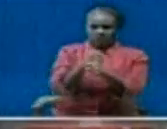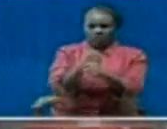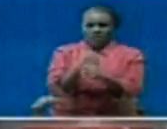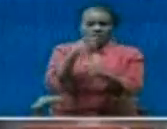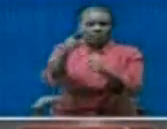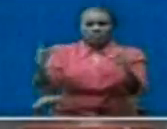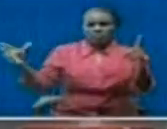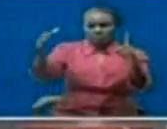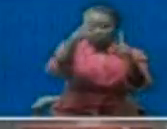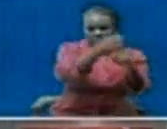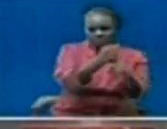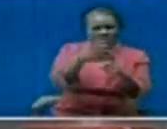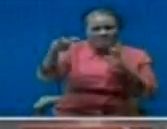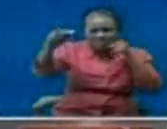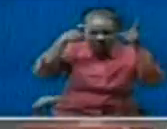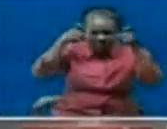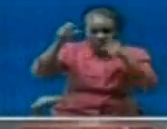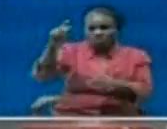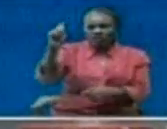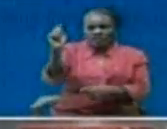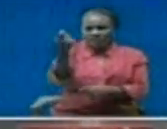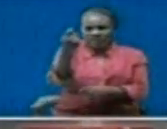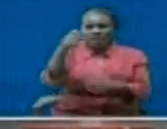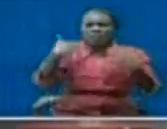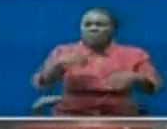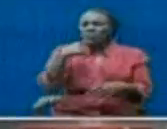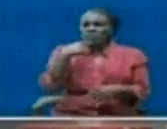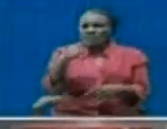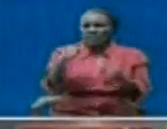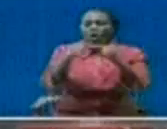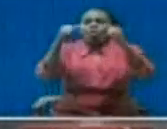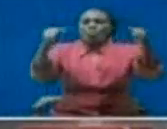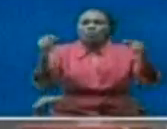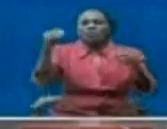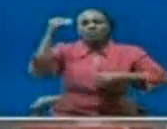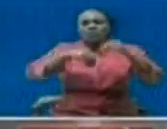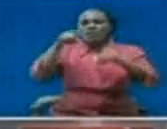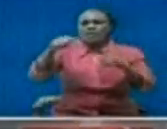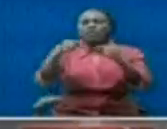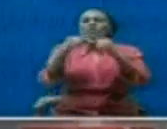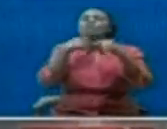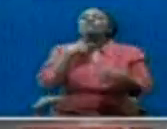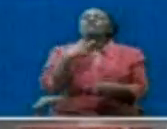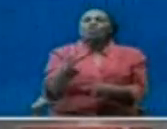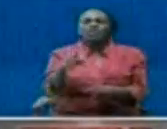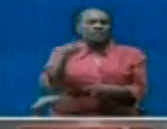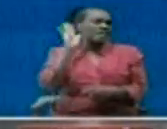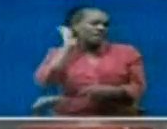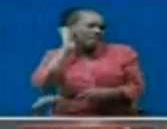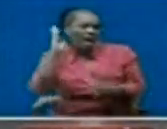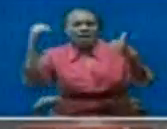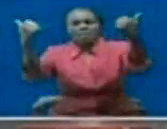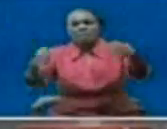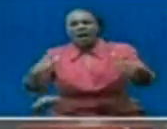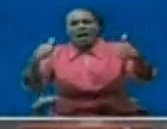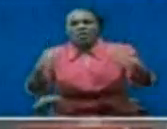and captured the imagination of Kenyans. And some might say it was a protest vote, but that protest voice is not being listened when you've